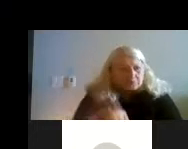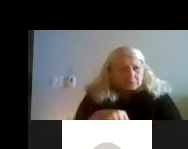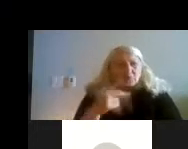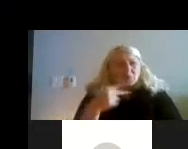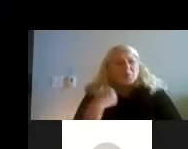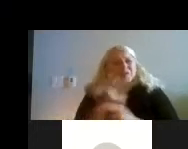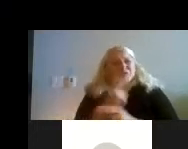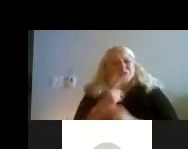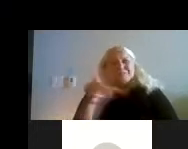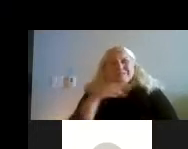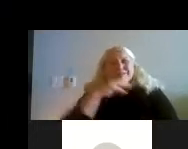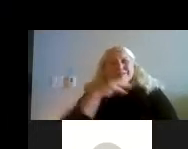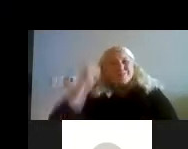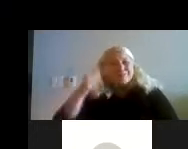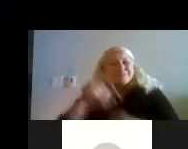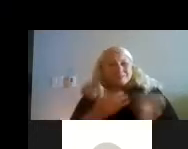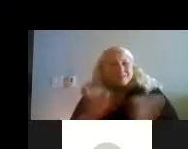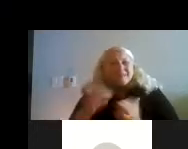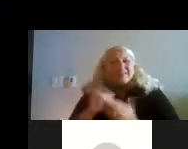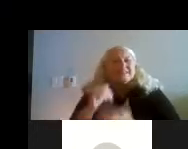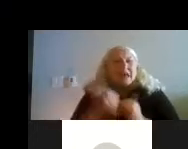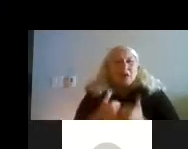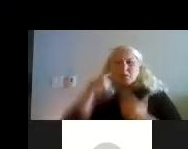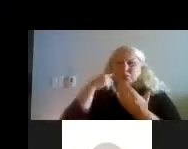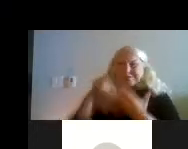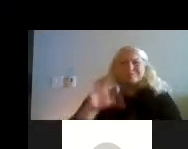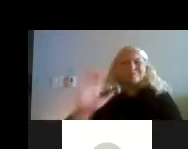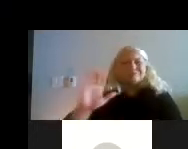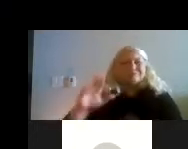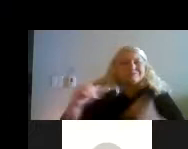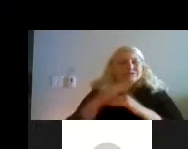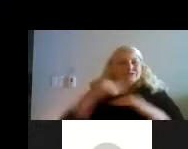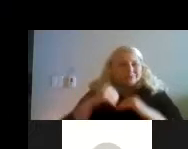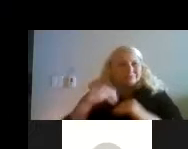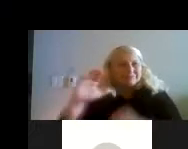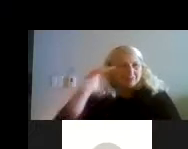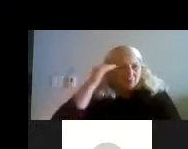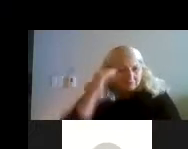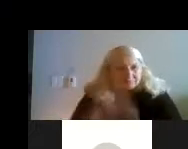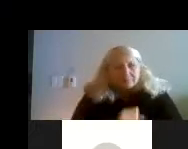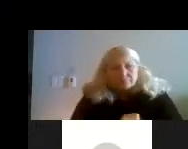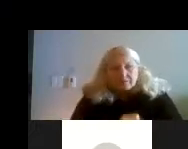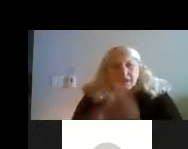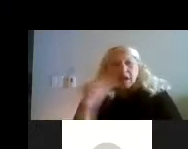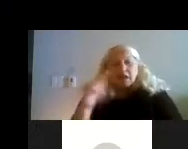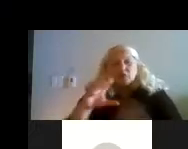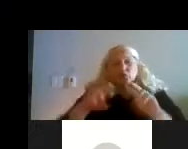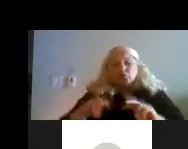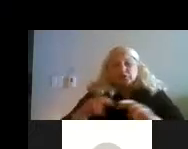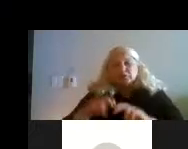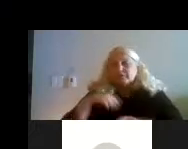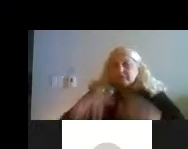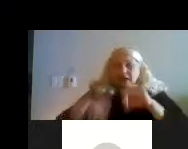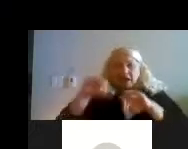of how we make sure that we honor Indigenous knowledge throughout. We also must link the research directly to policy, action,